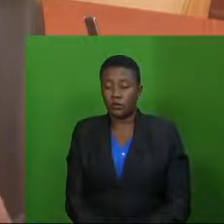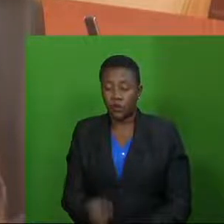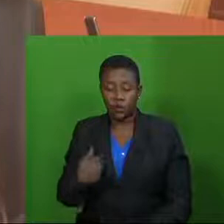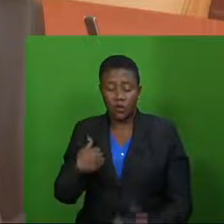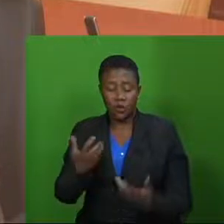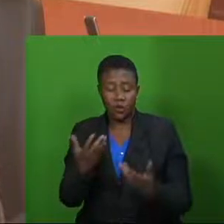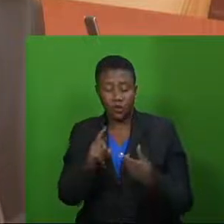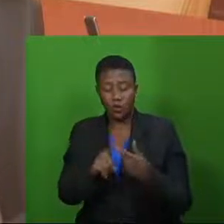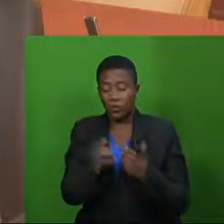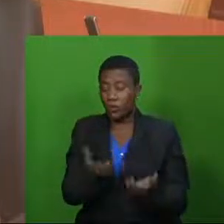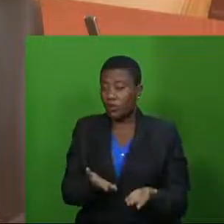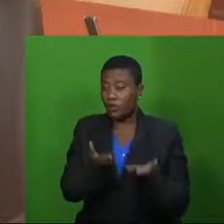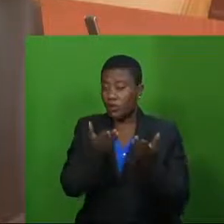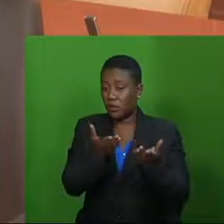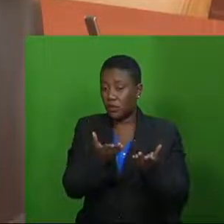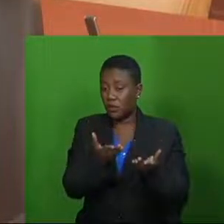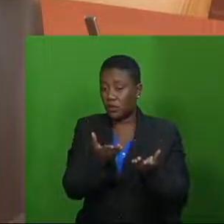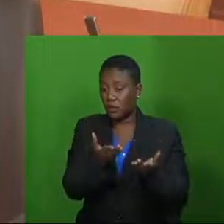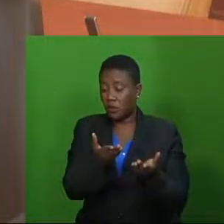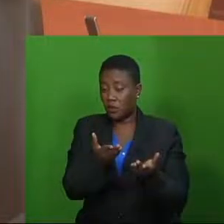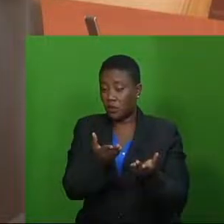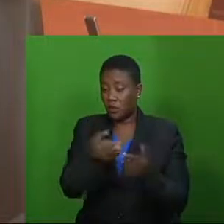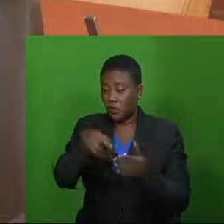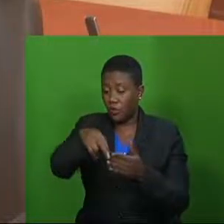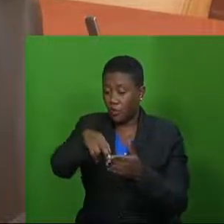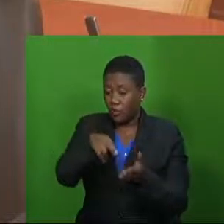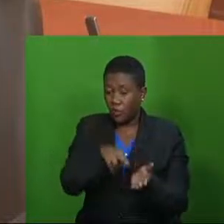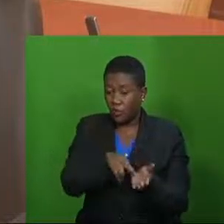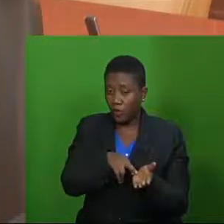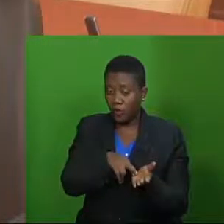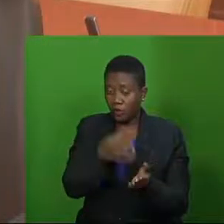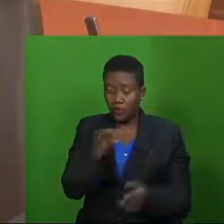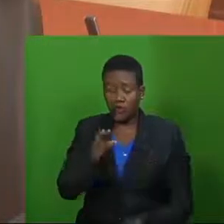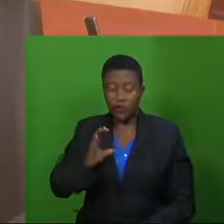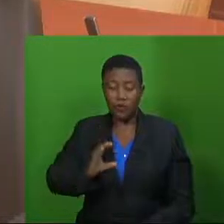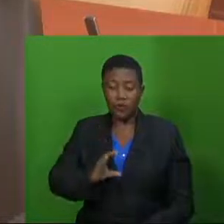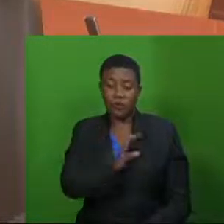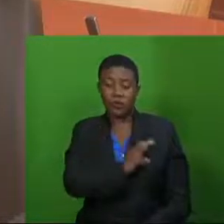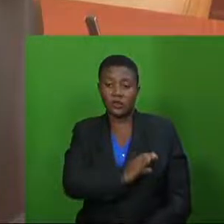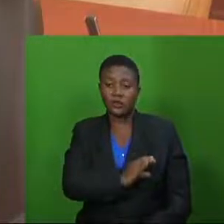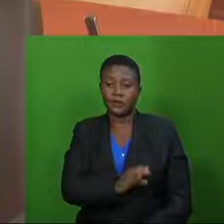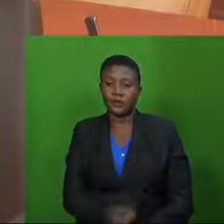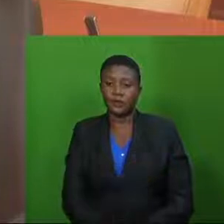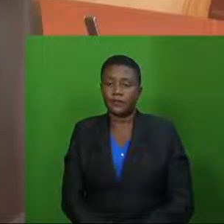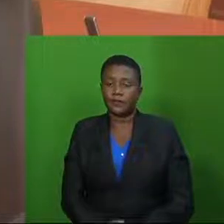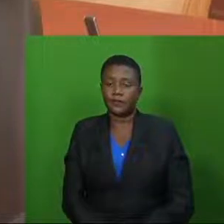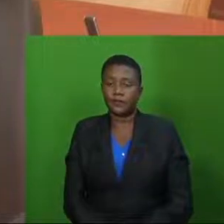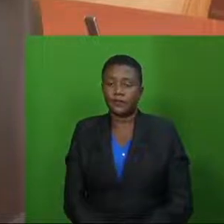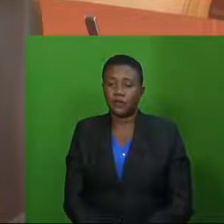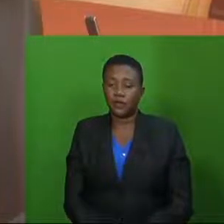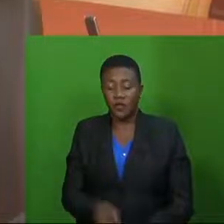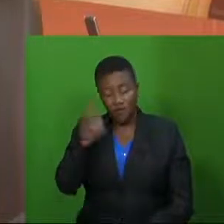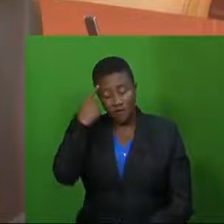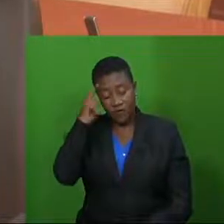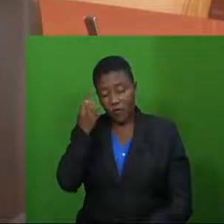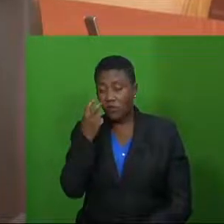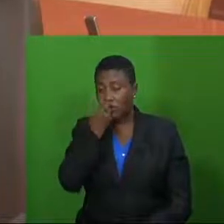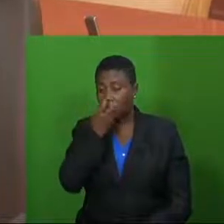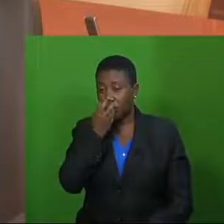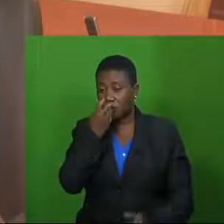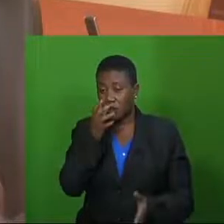present the report of the committee on behalf of the Speaker of Parliament.